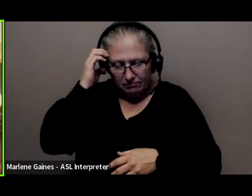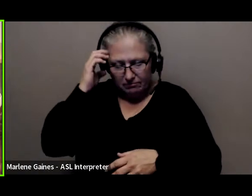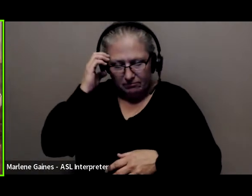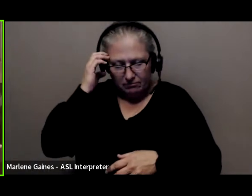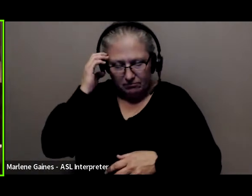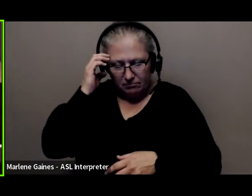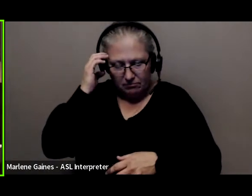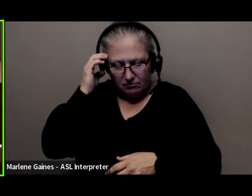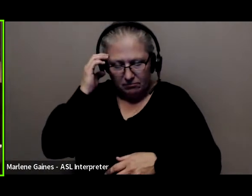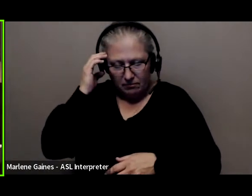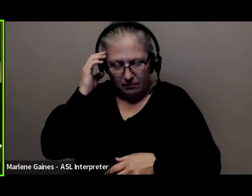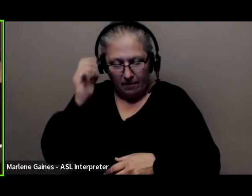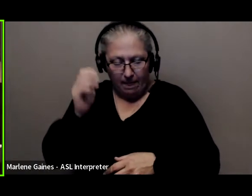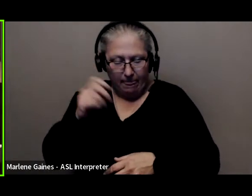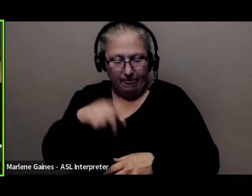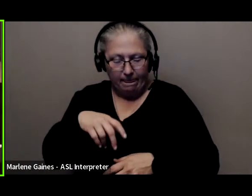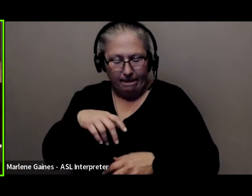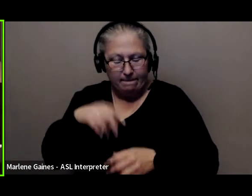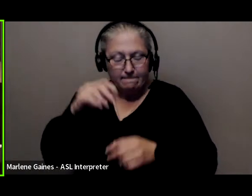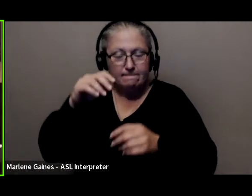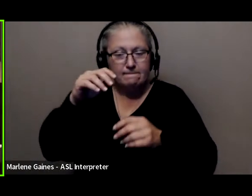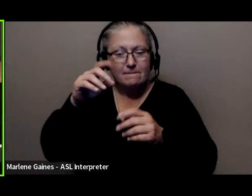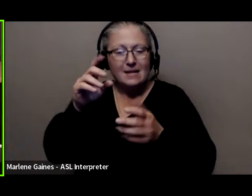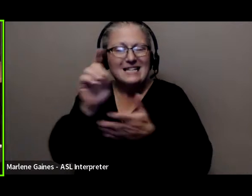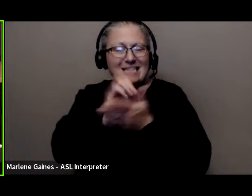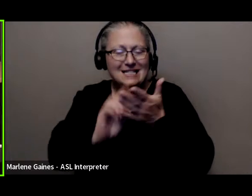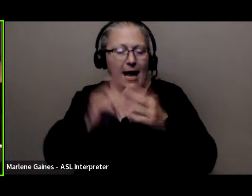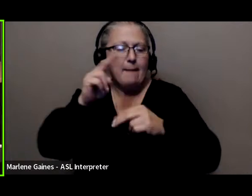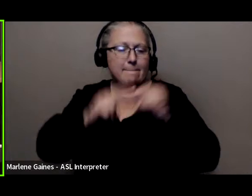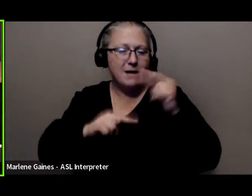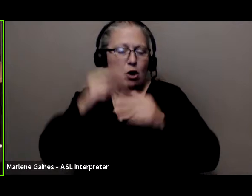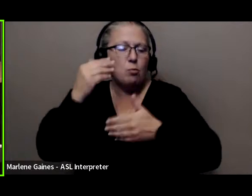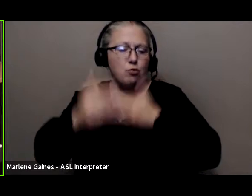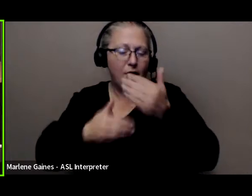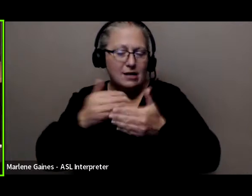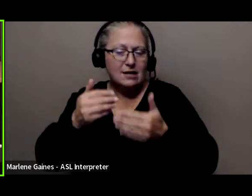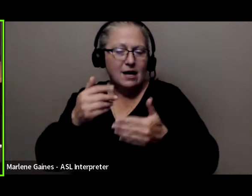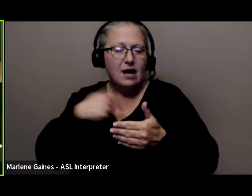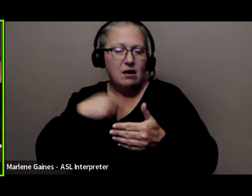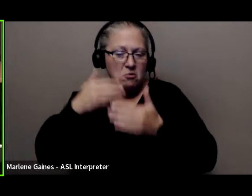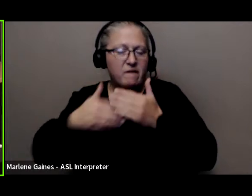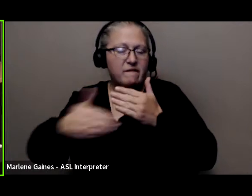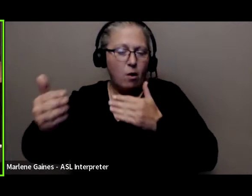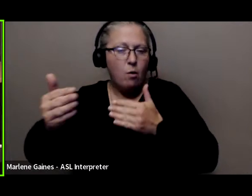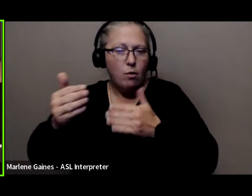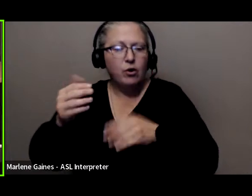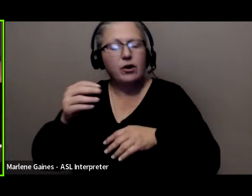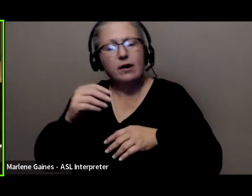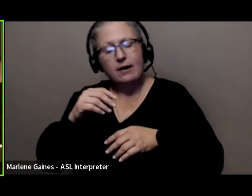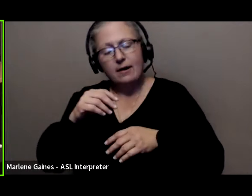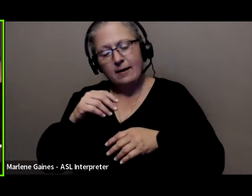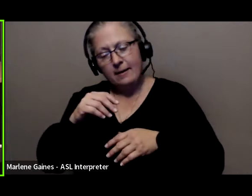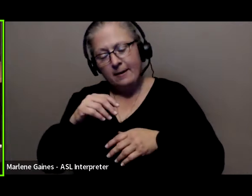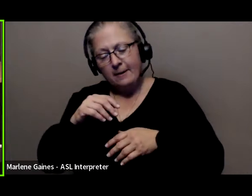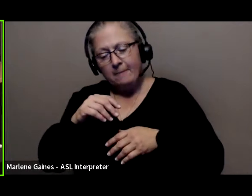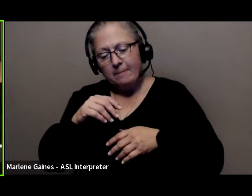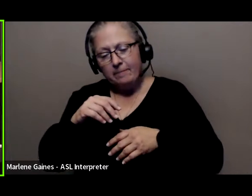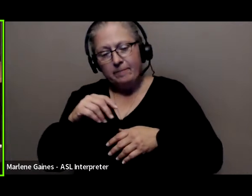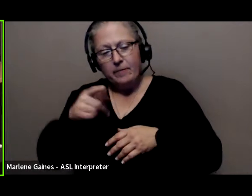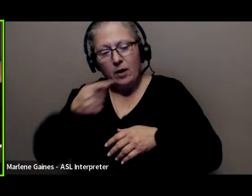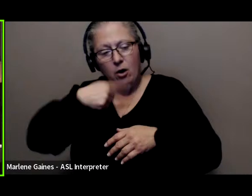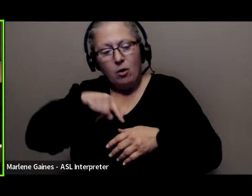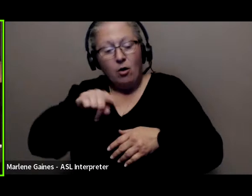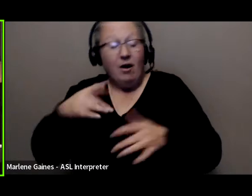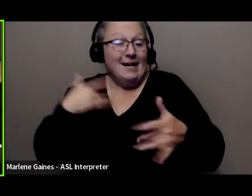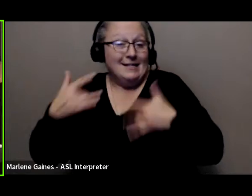It is a design build process, and we move forward. And so we're